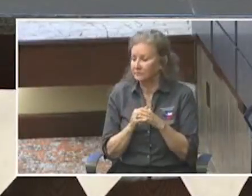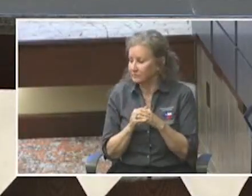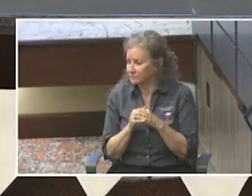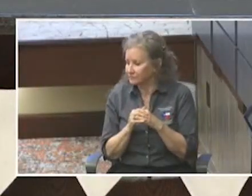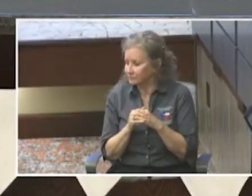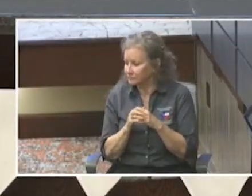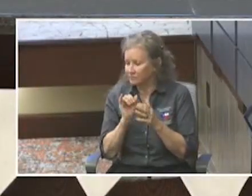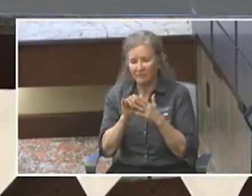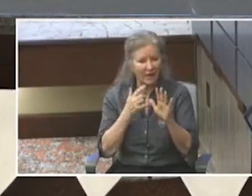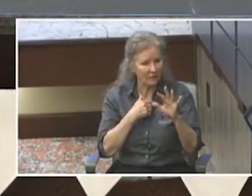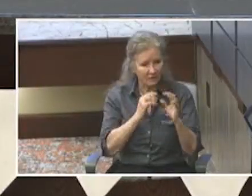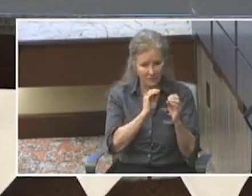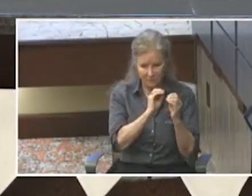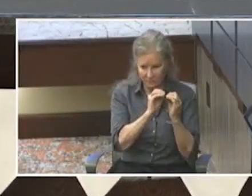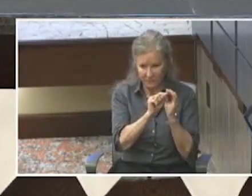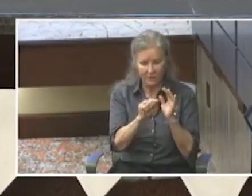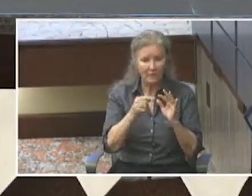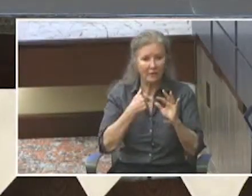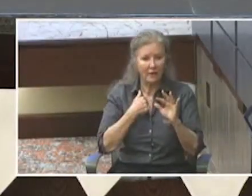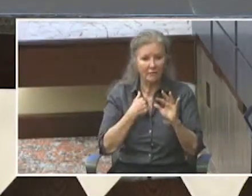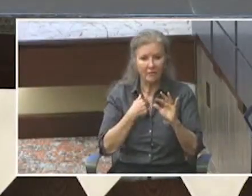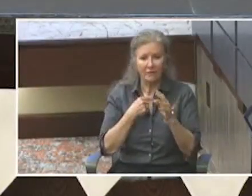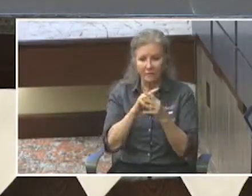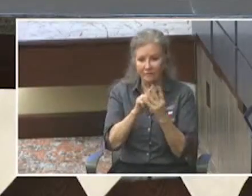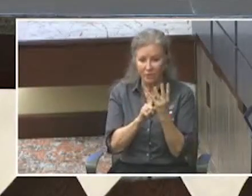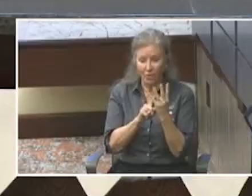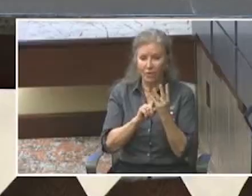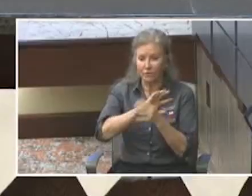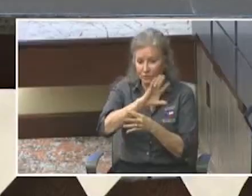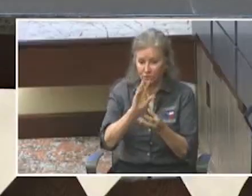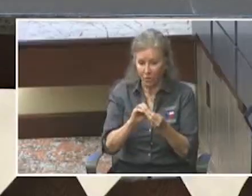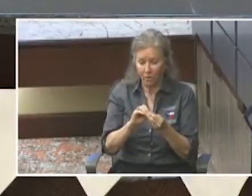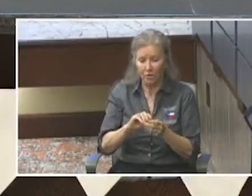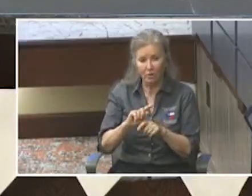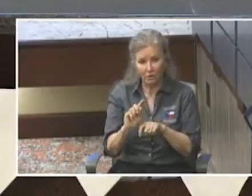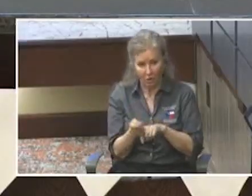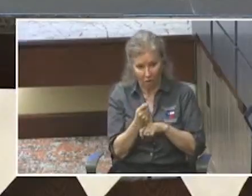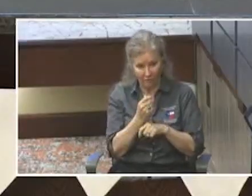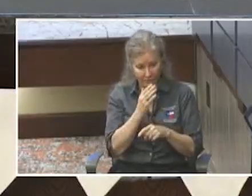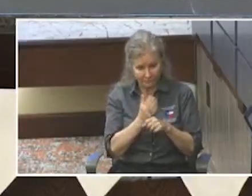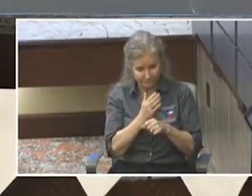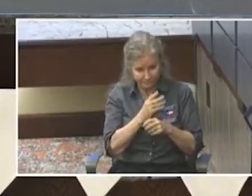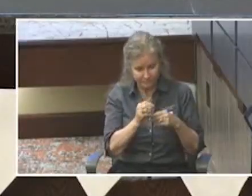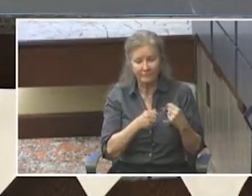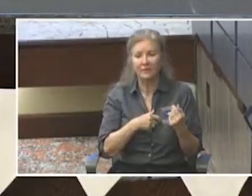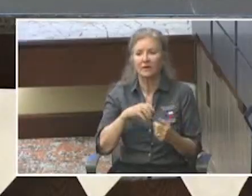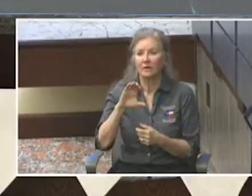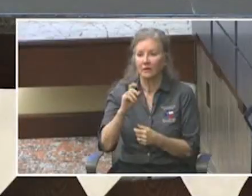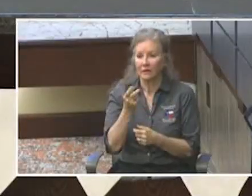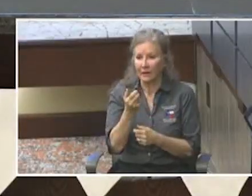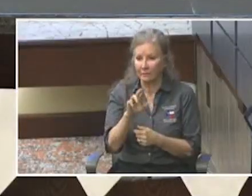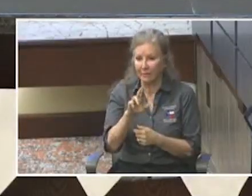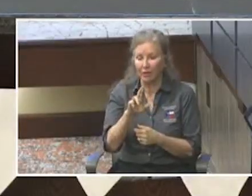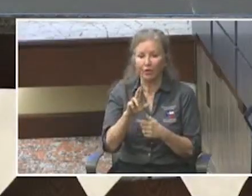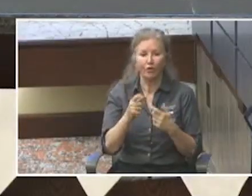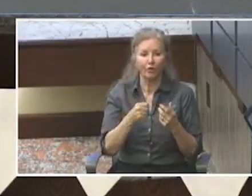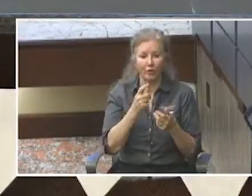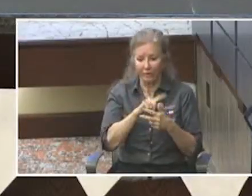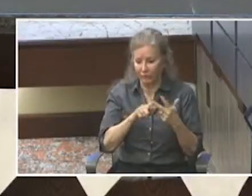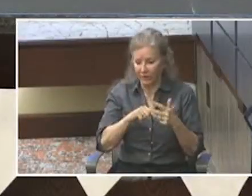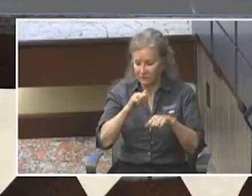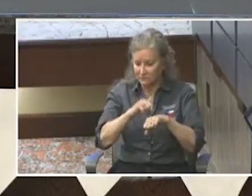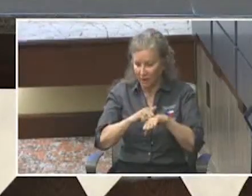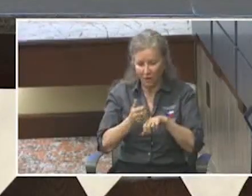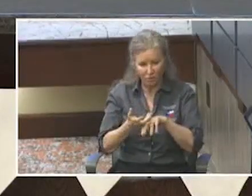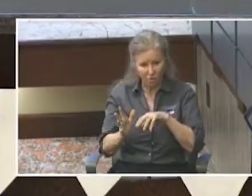Pear Tree. We had 4 Toro golf maintenance equipment, 3 Caterpillar backhoe ladders, 3 solid waste collection